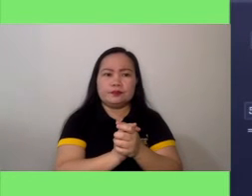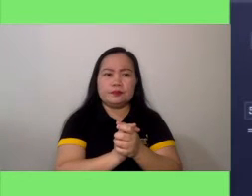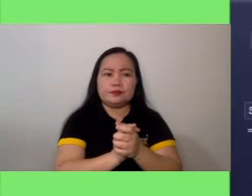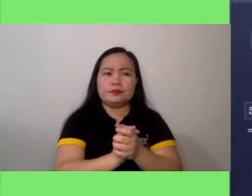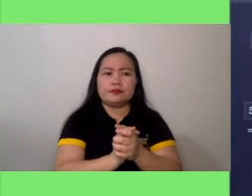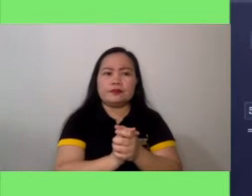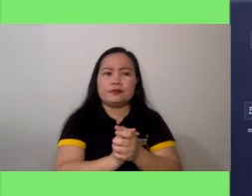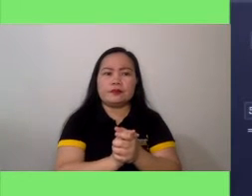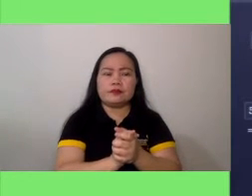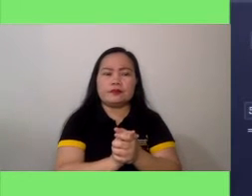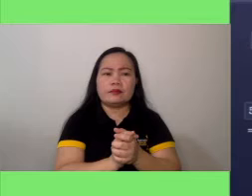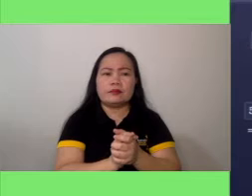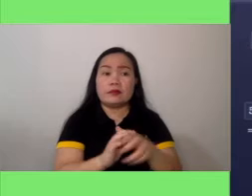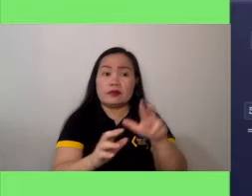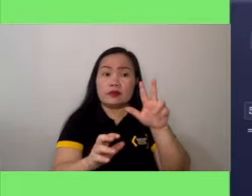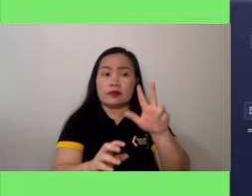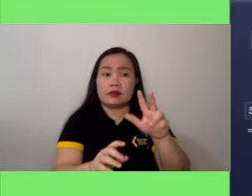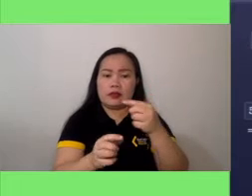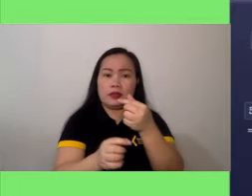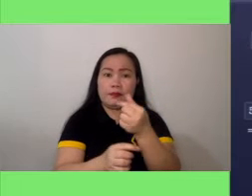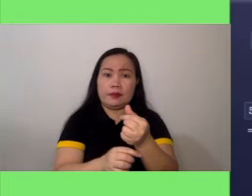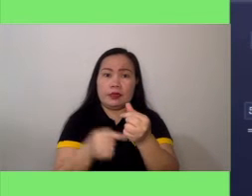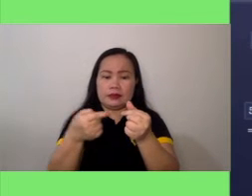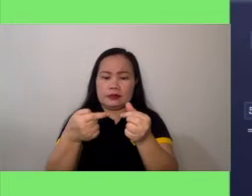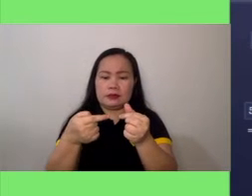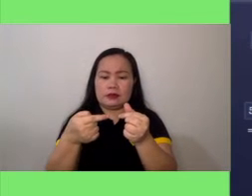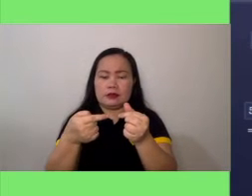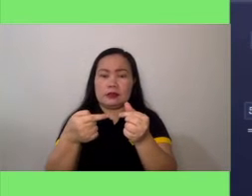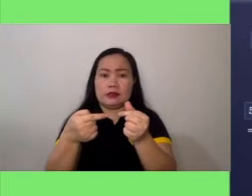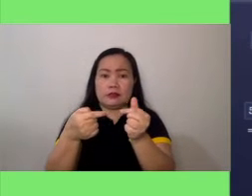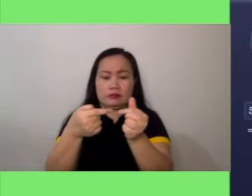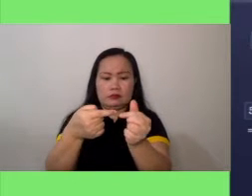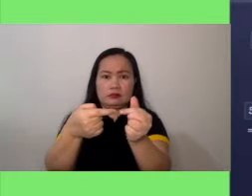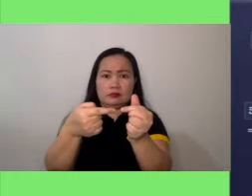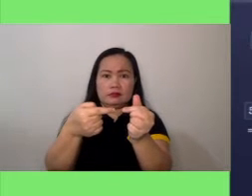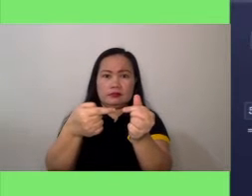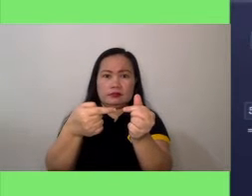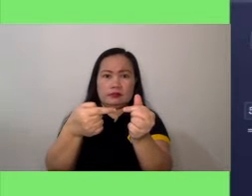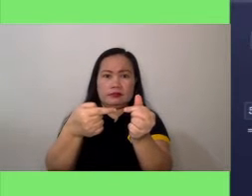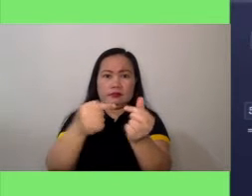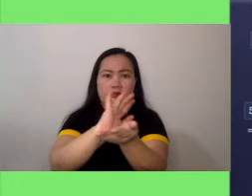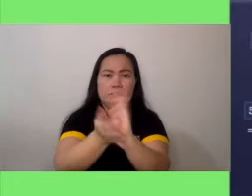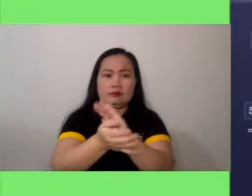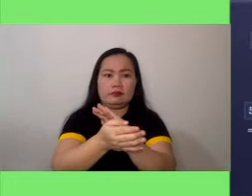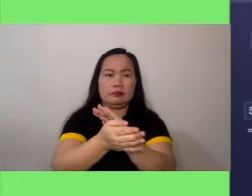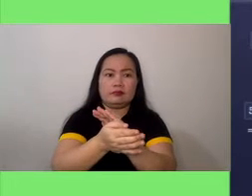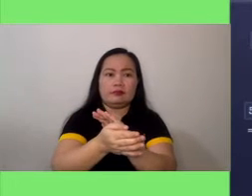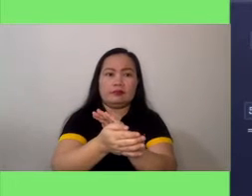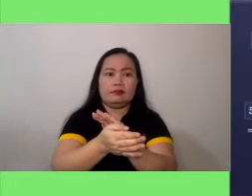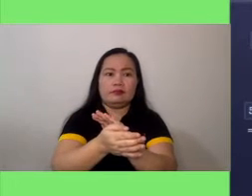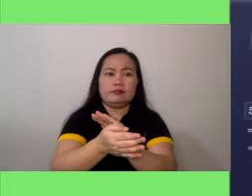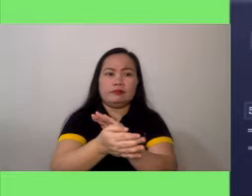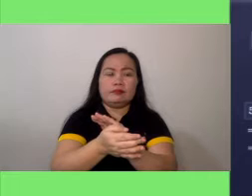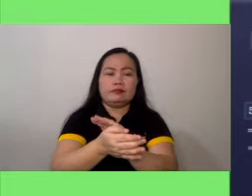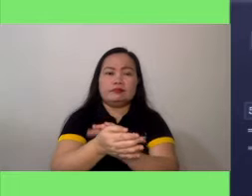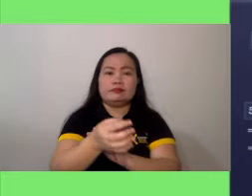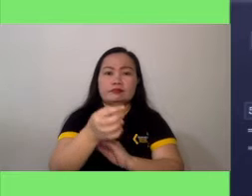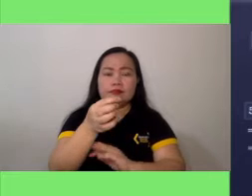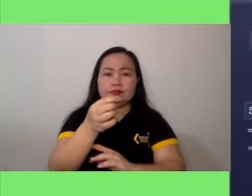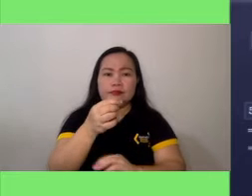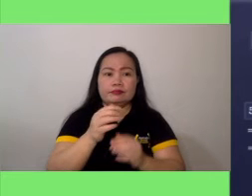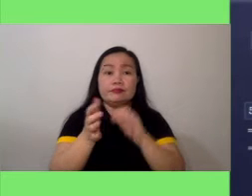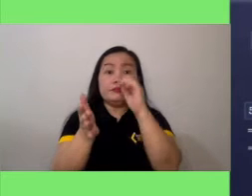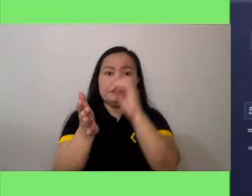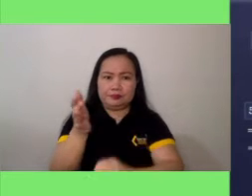answers doon. So, 3 plus negative 2, different signs. The rule for addition, so that is